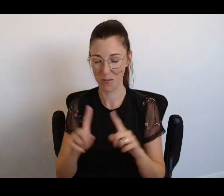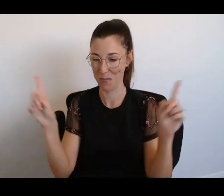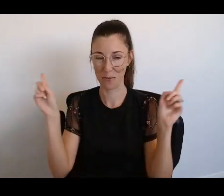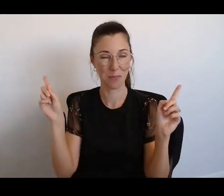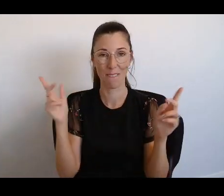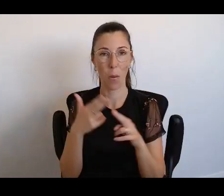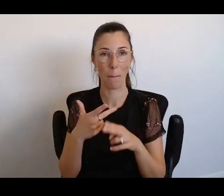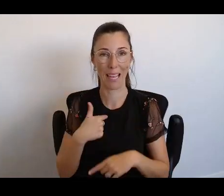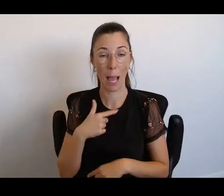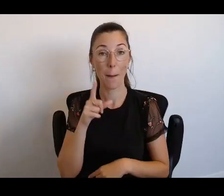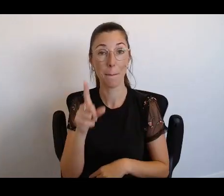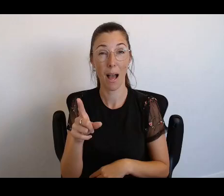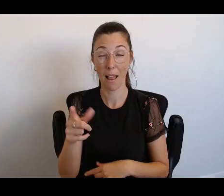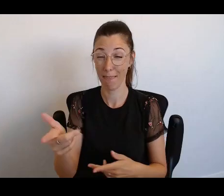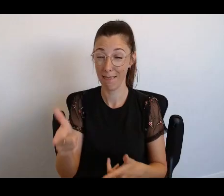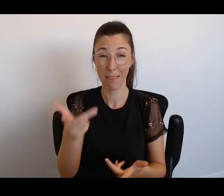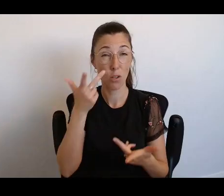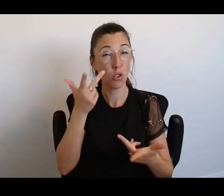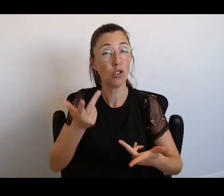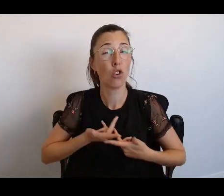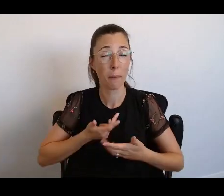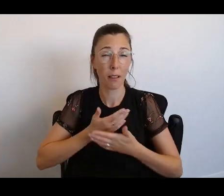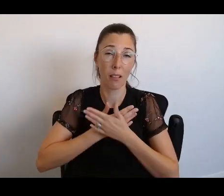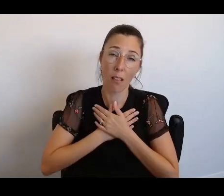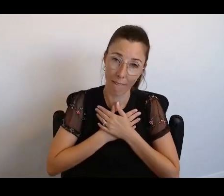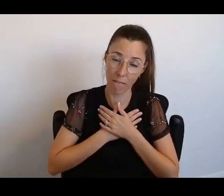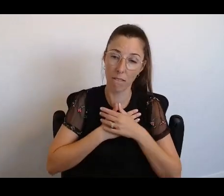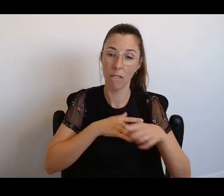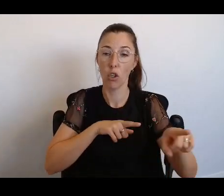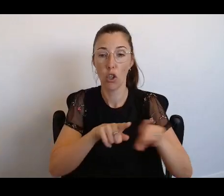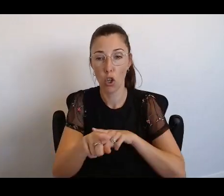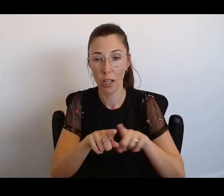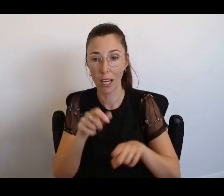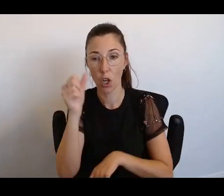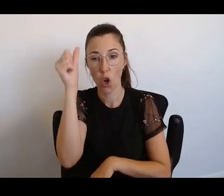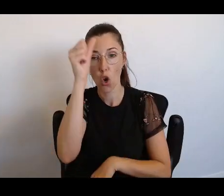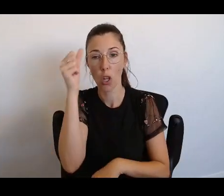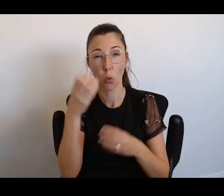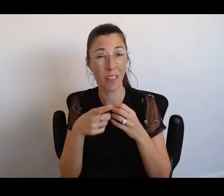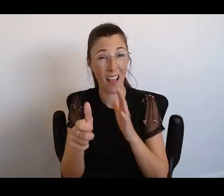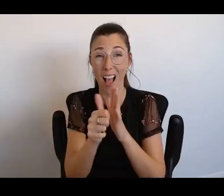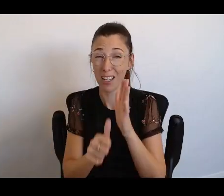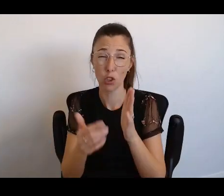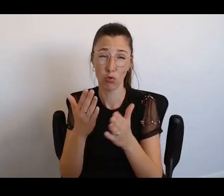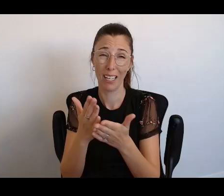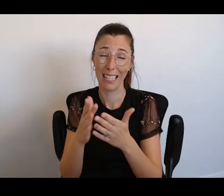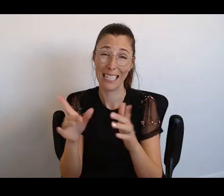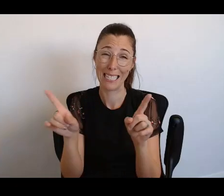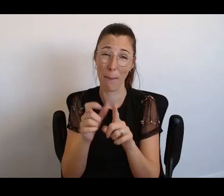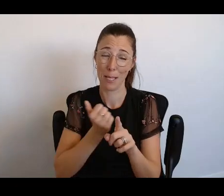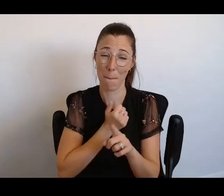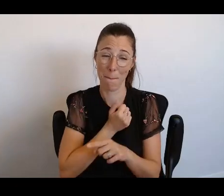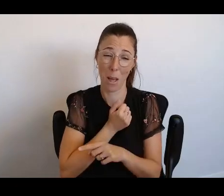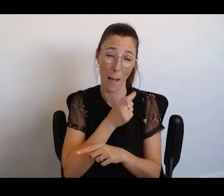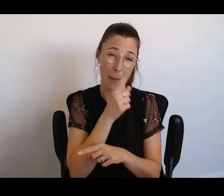this extension of love, learning, knowledge with the artist was reminiscent of my old people from home. The humility was